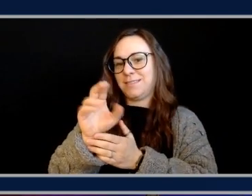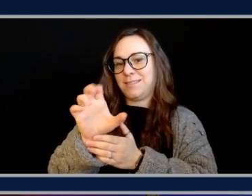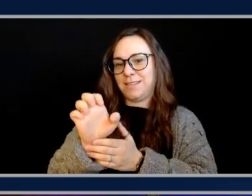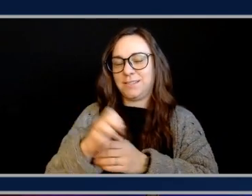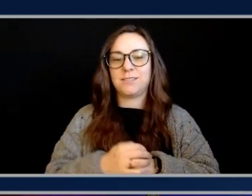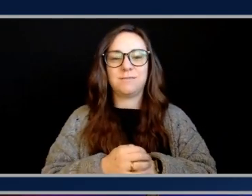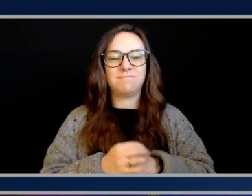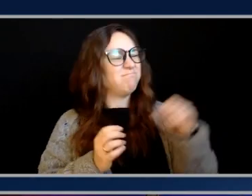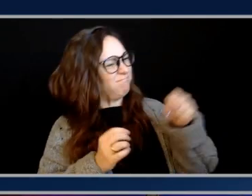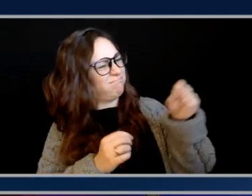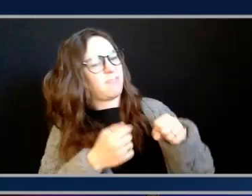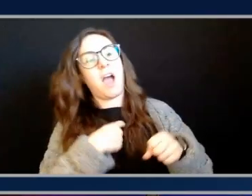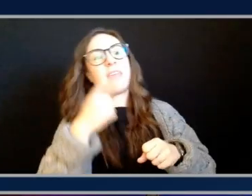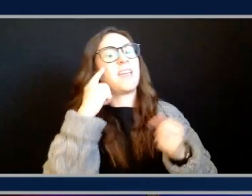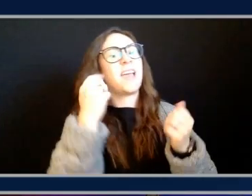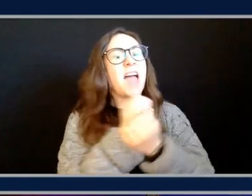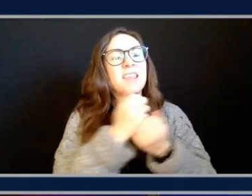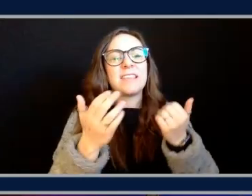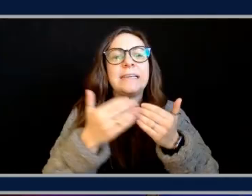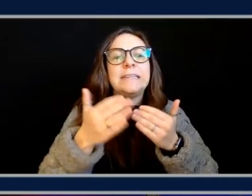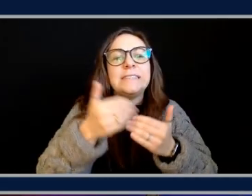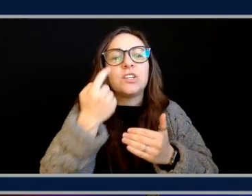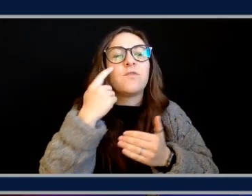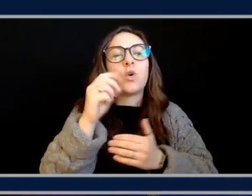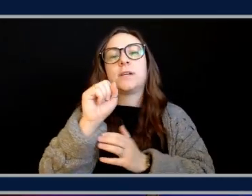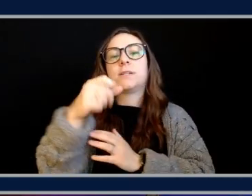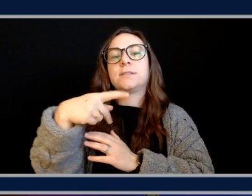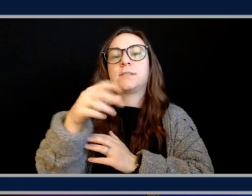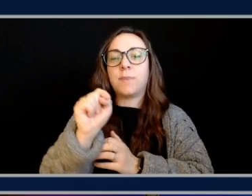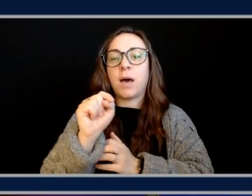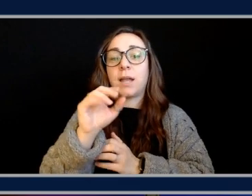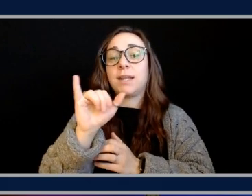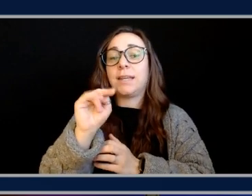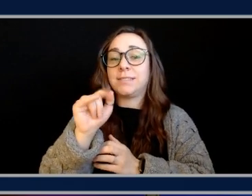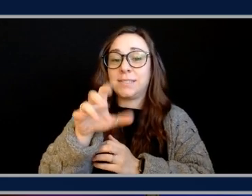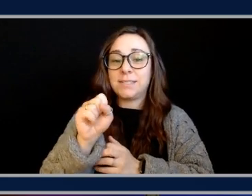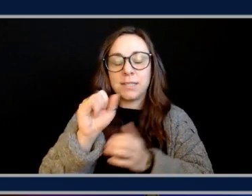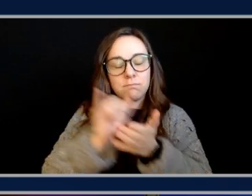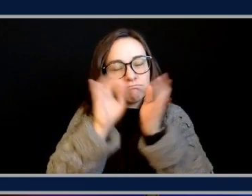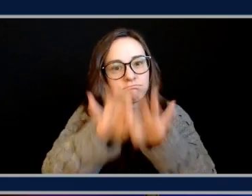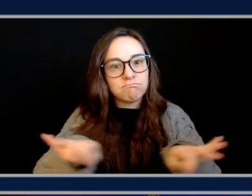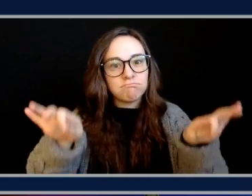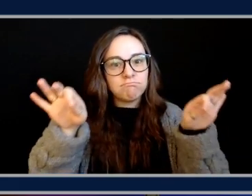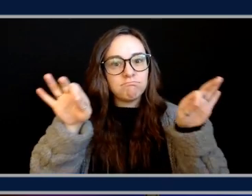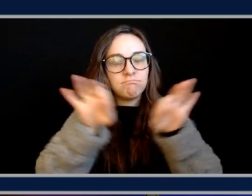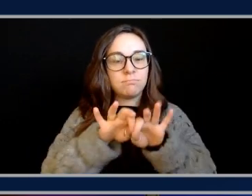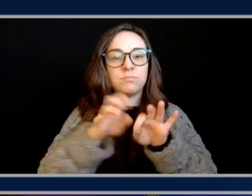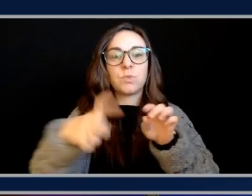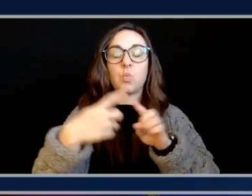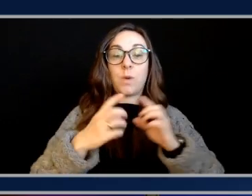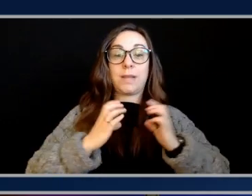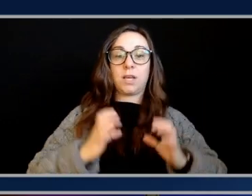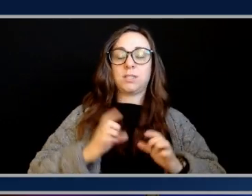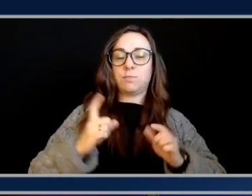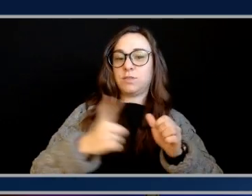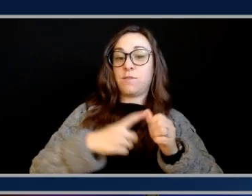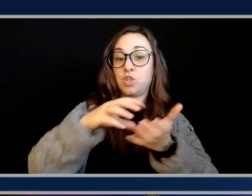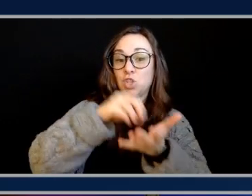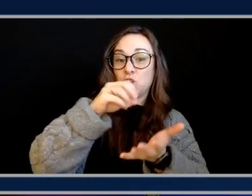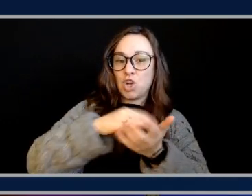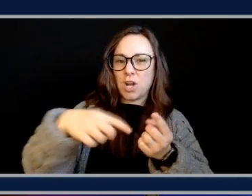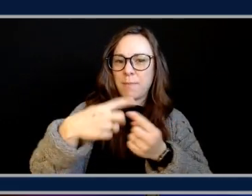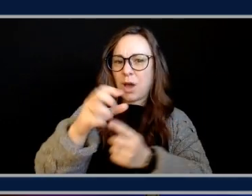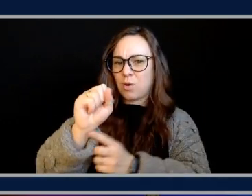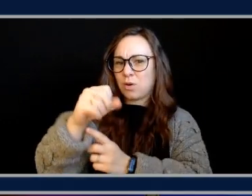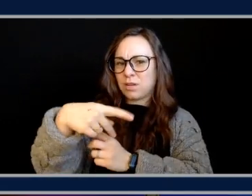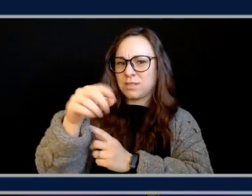easier for Spot instances is key, because when customers first learn about Spot, it seems scary,